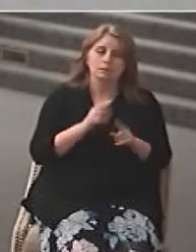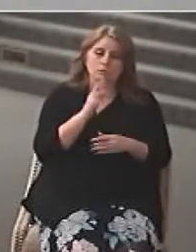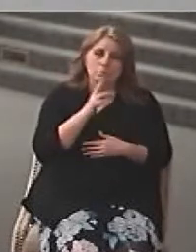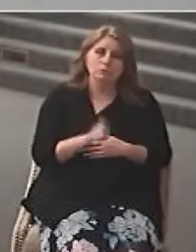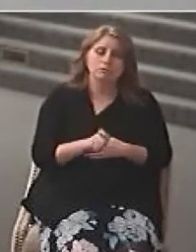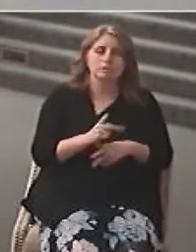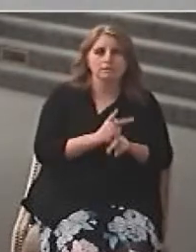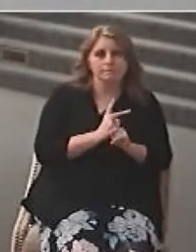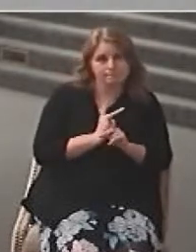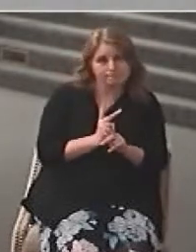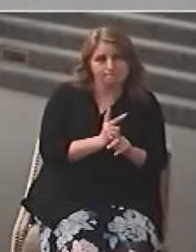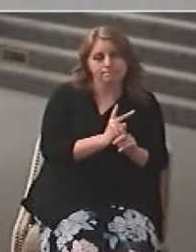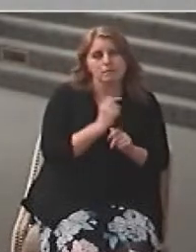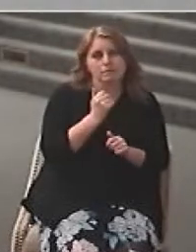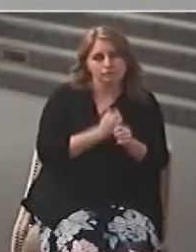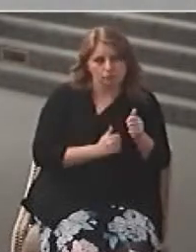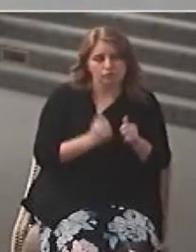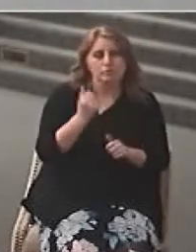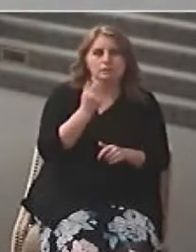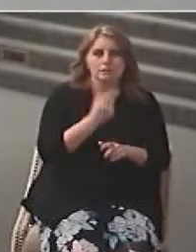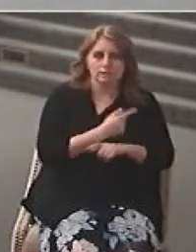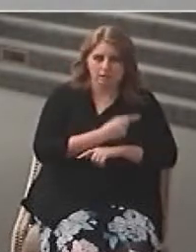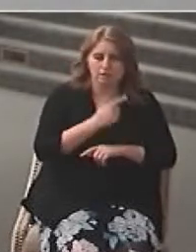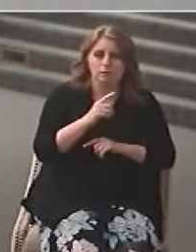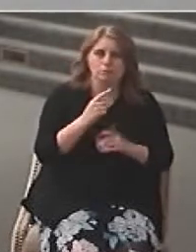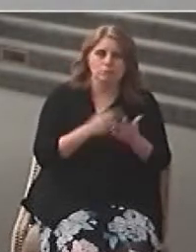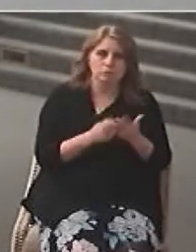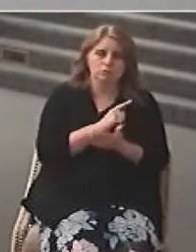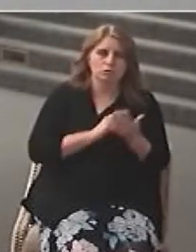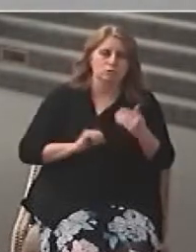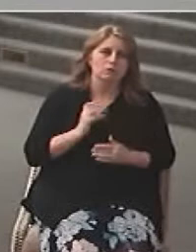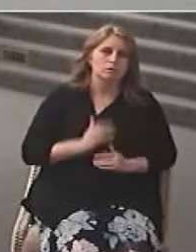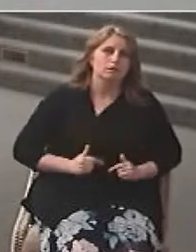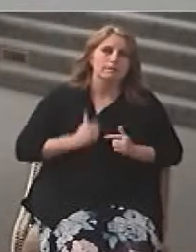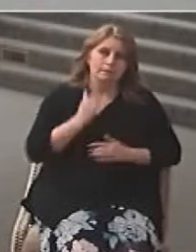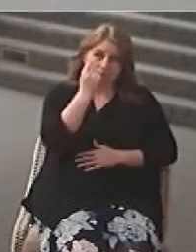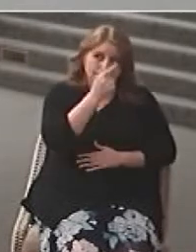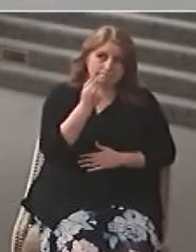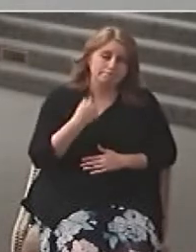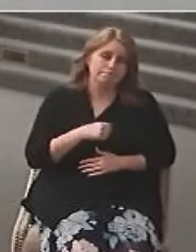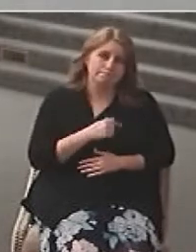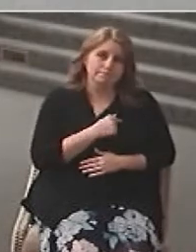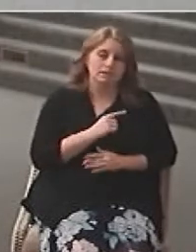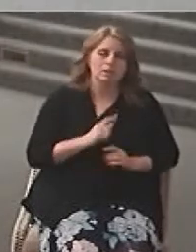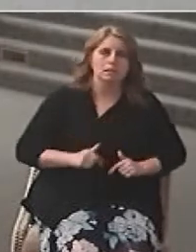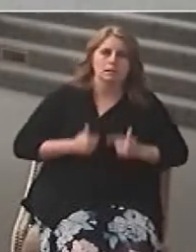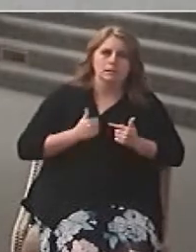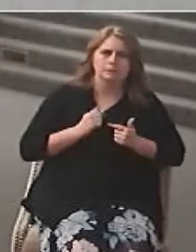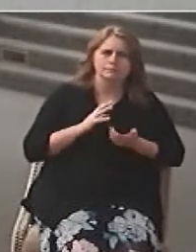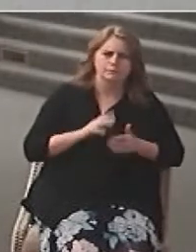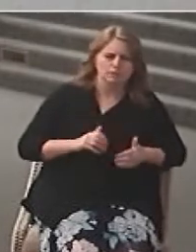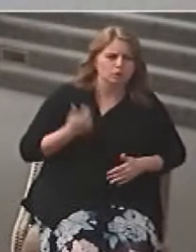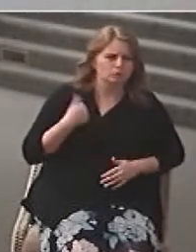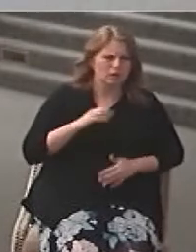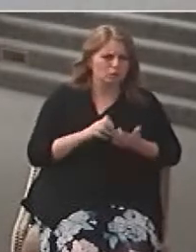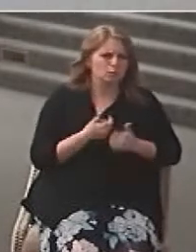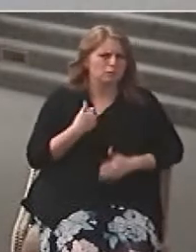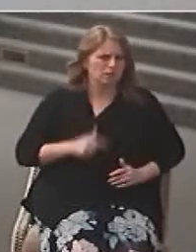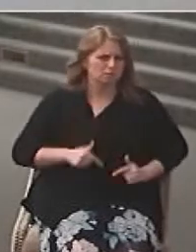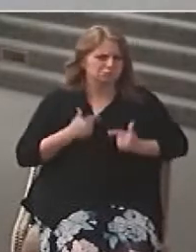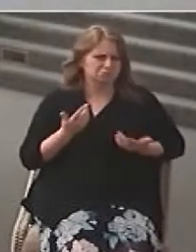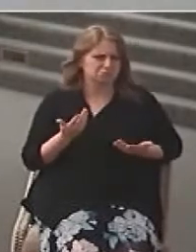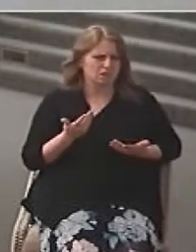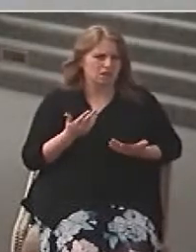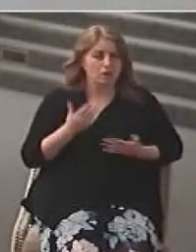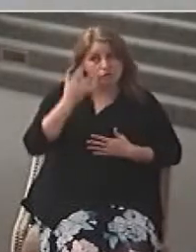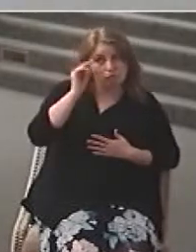We ought to care what the Lord of our life thinks about us. And the life that we live, and the life that we are trying to